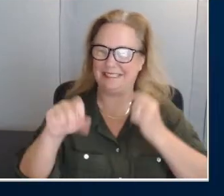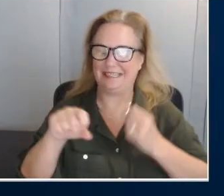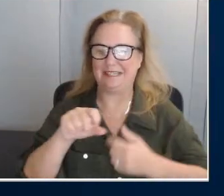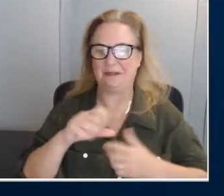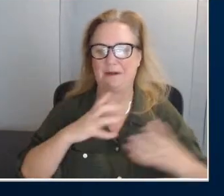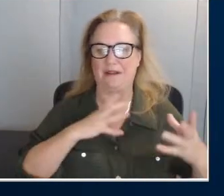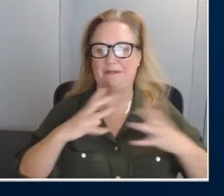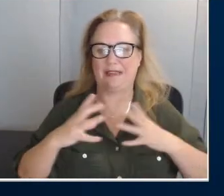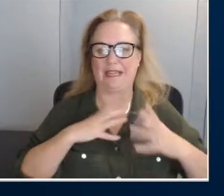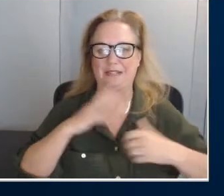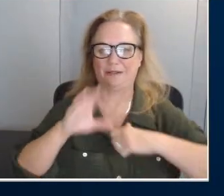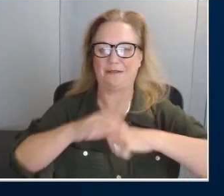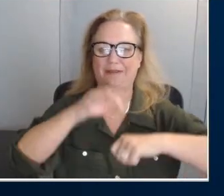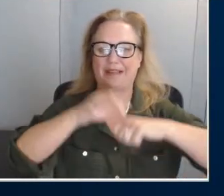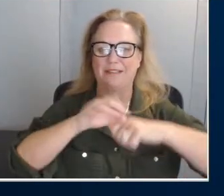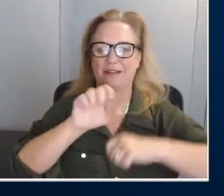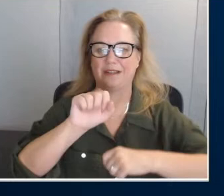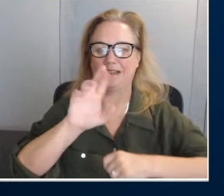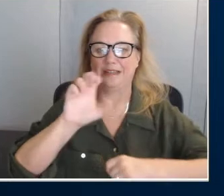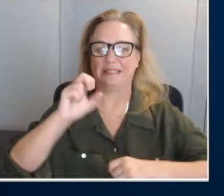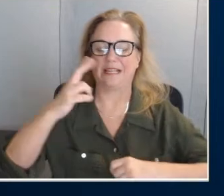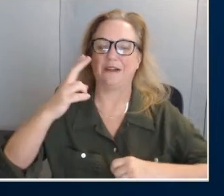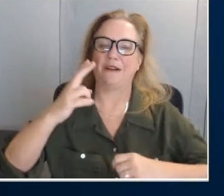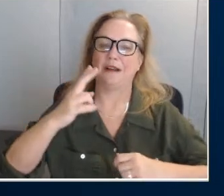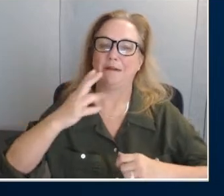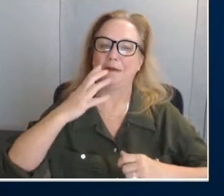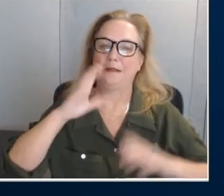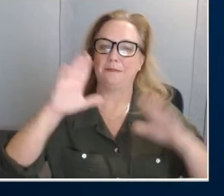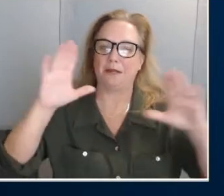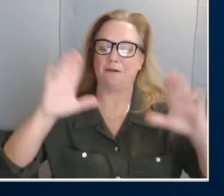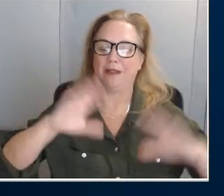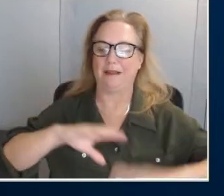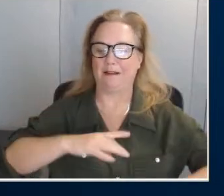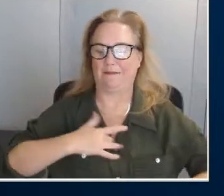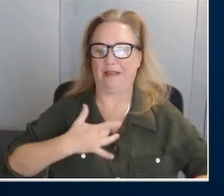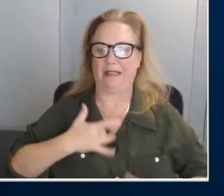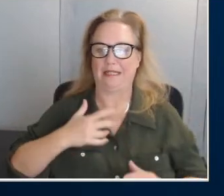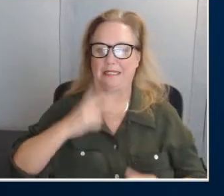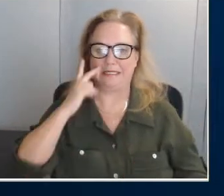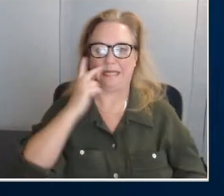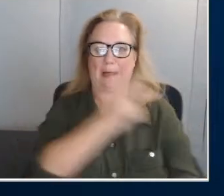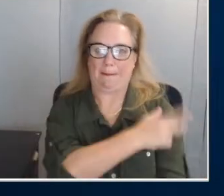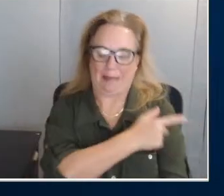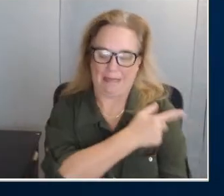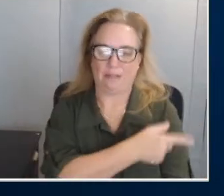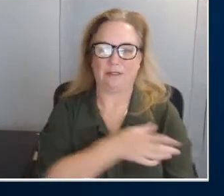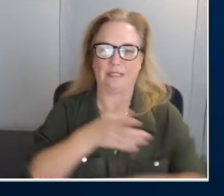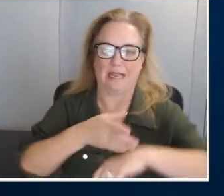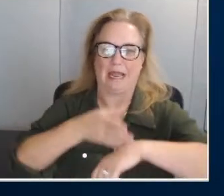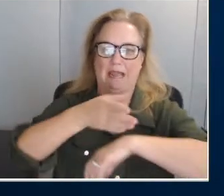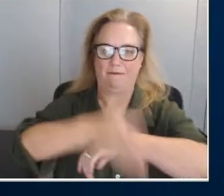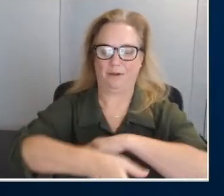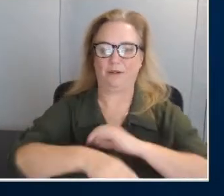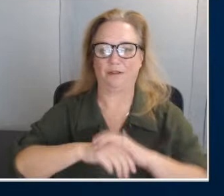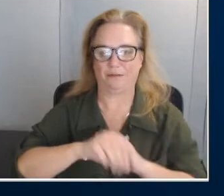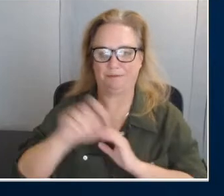with your fiance, Sarah. It must be so gratifying to see patients after the fact. Yes. Smiling and healthy. It